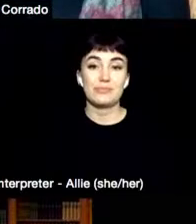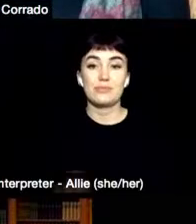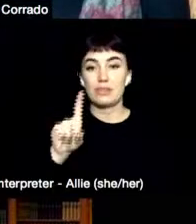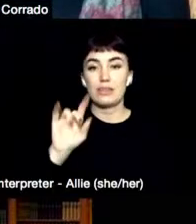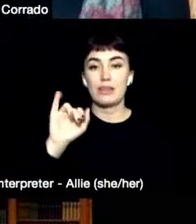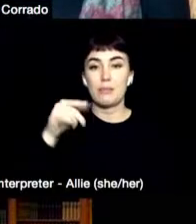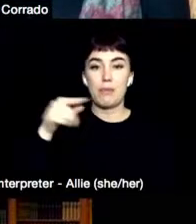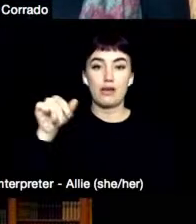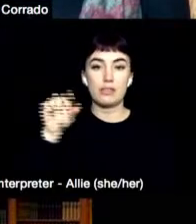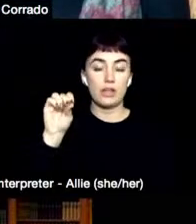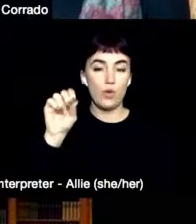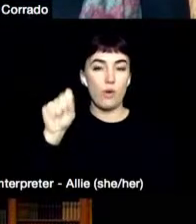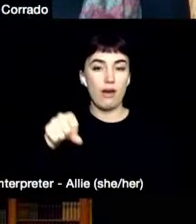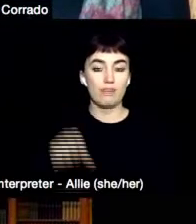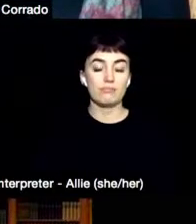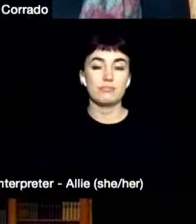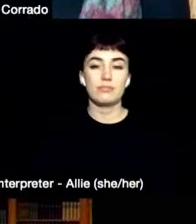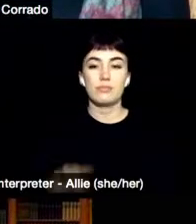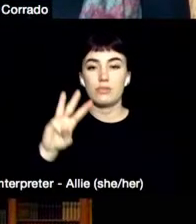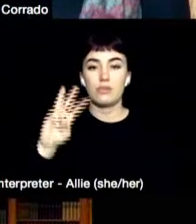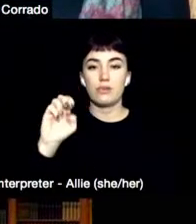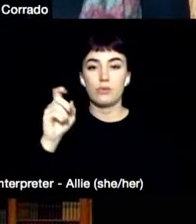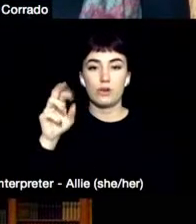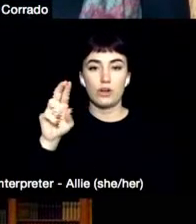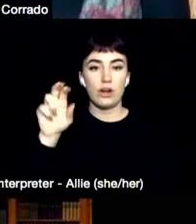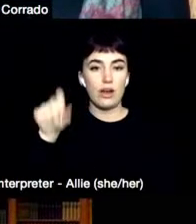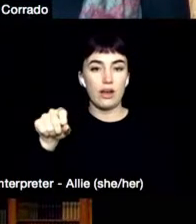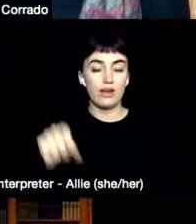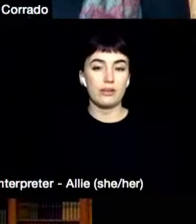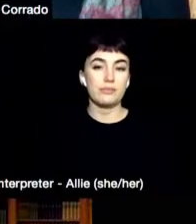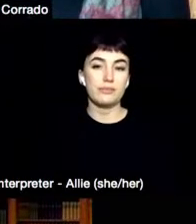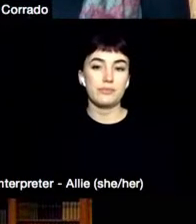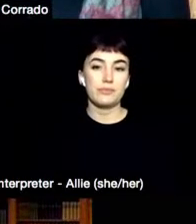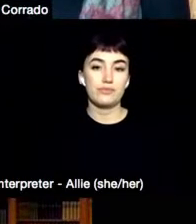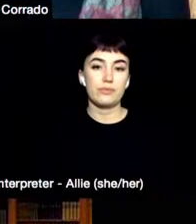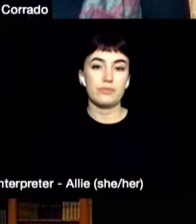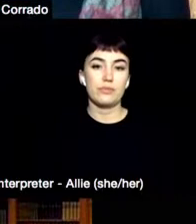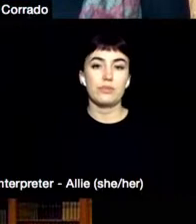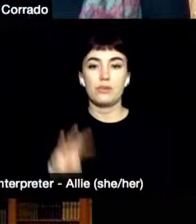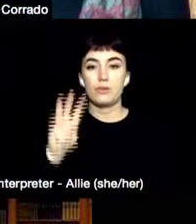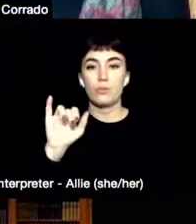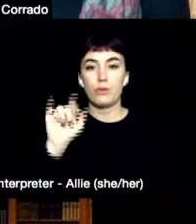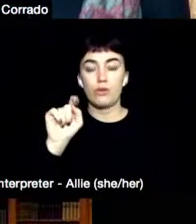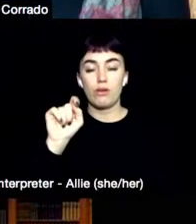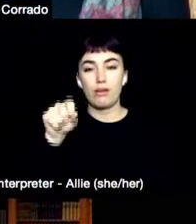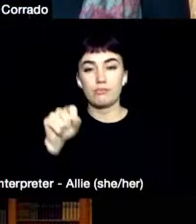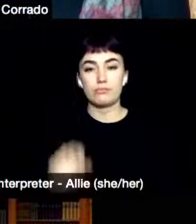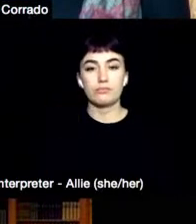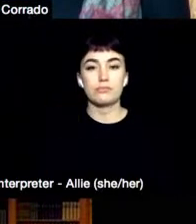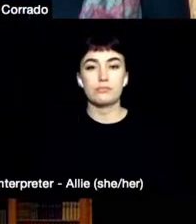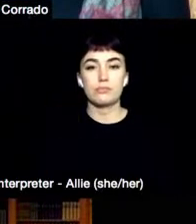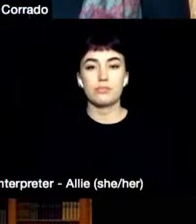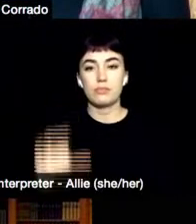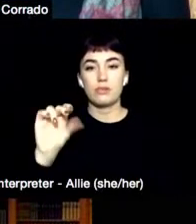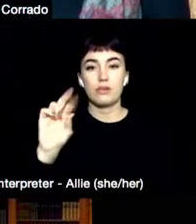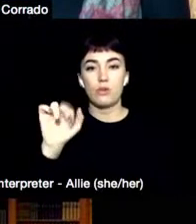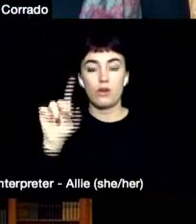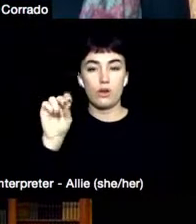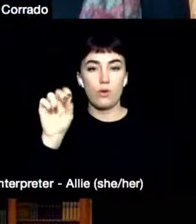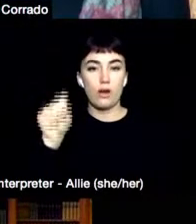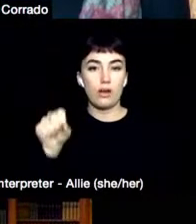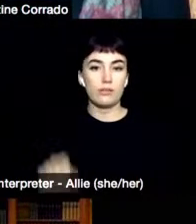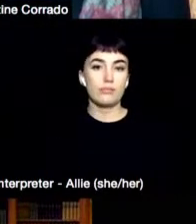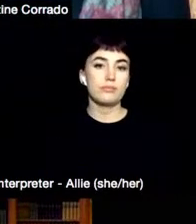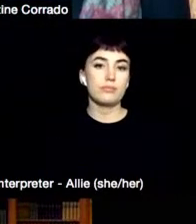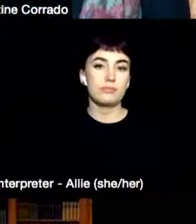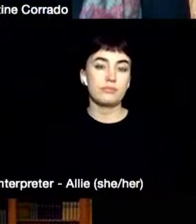Councilmember DePonzio. Aye. Councilmember Werner. Aye. Councilmember Wilt. Aye. Councilmember Corrado.